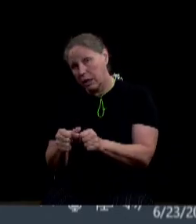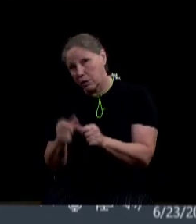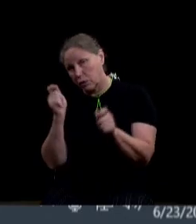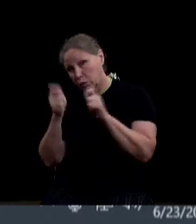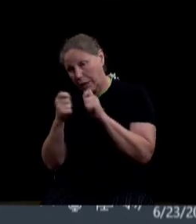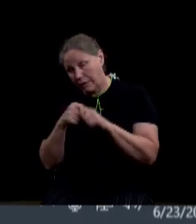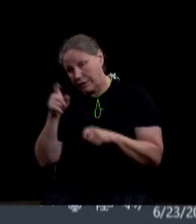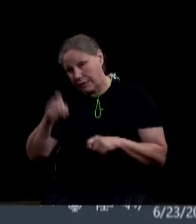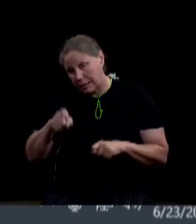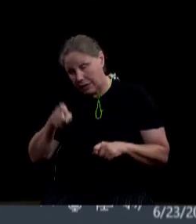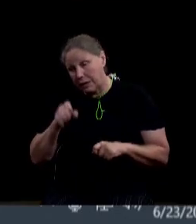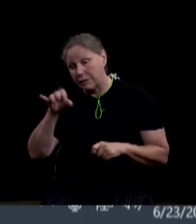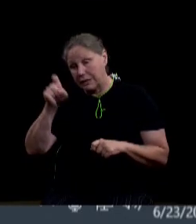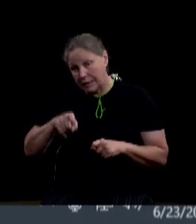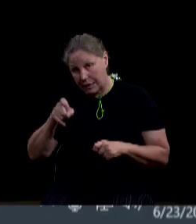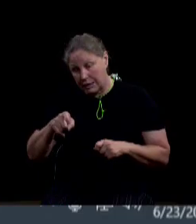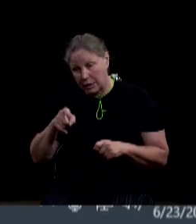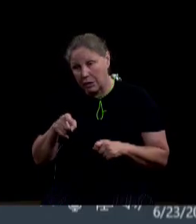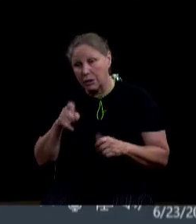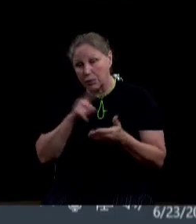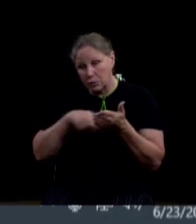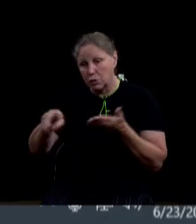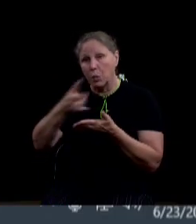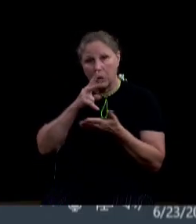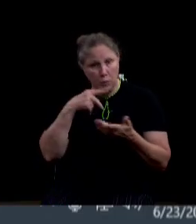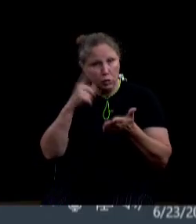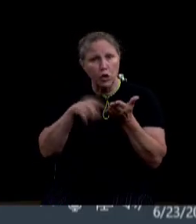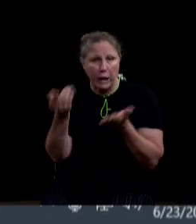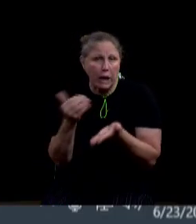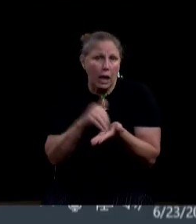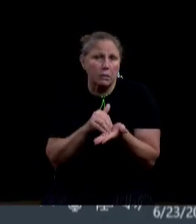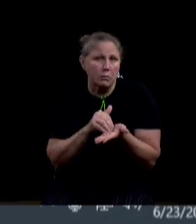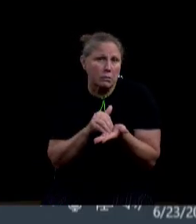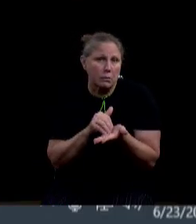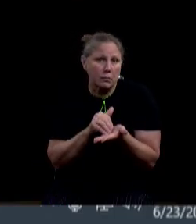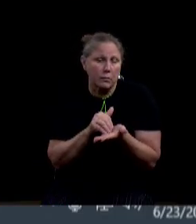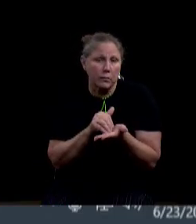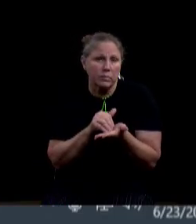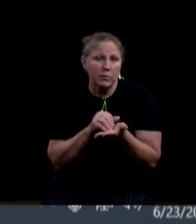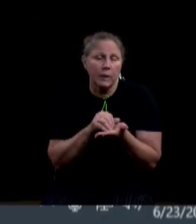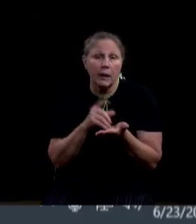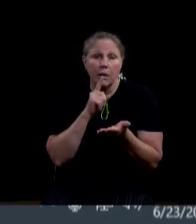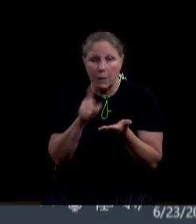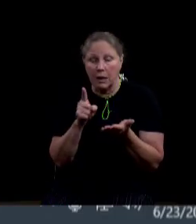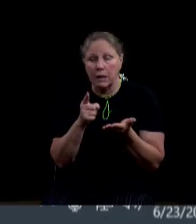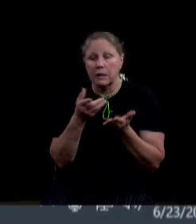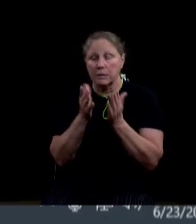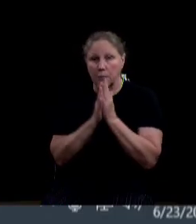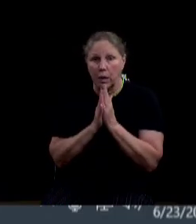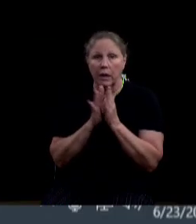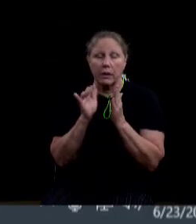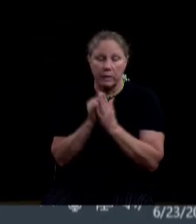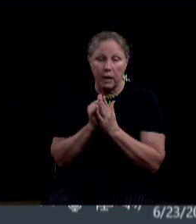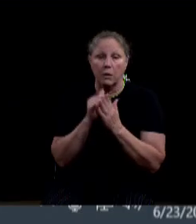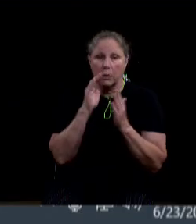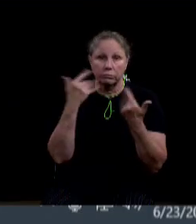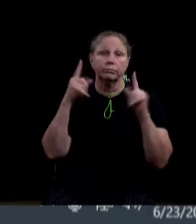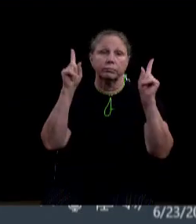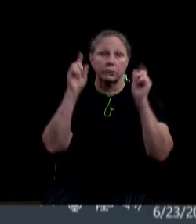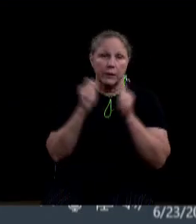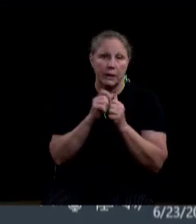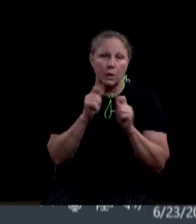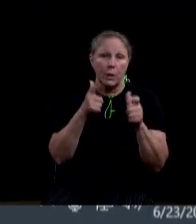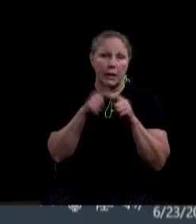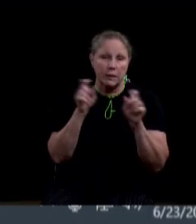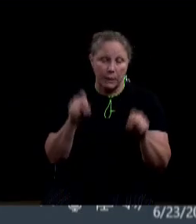again. And basically, at the end of the day, let's pray. Let's all pray that we get through this, as quickly as possible. Those are my comments,